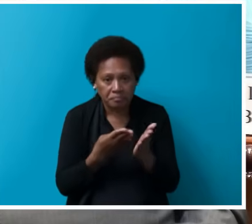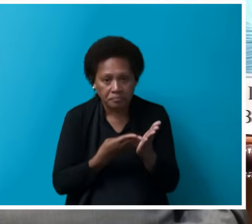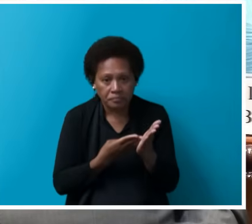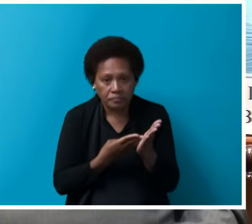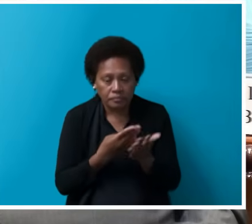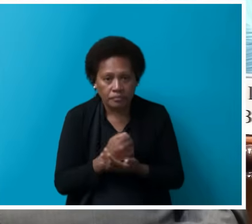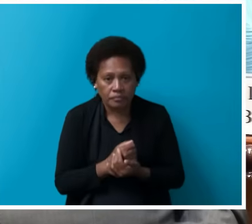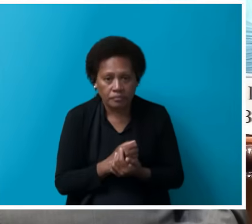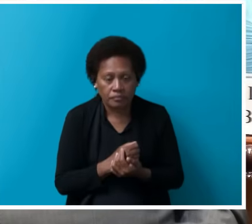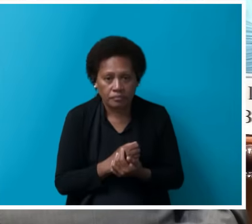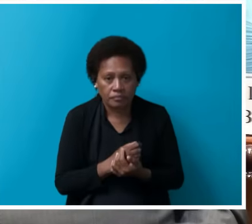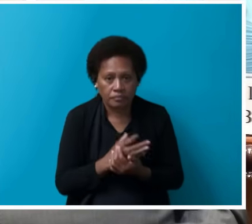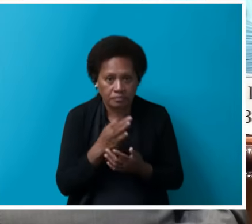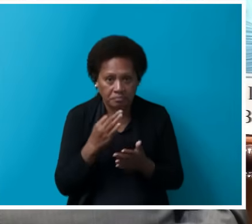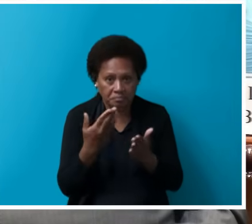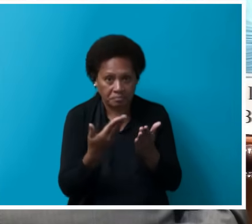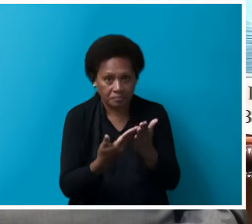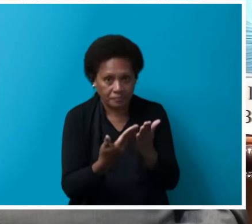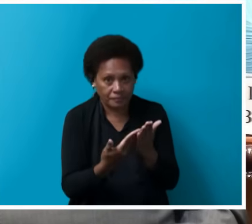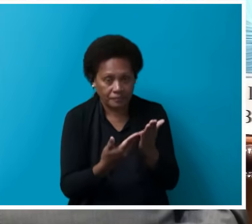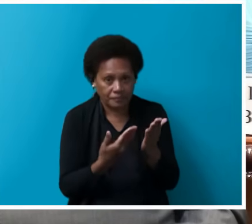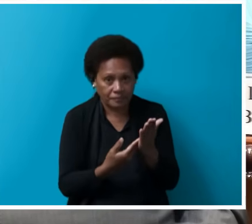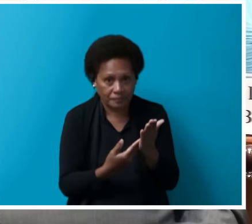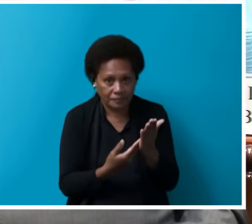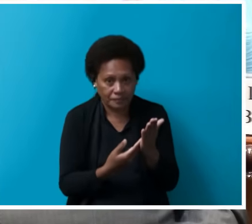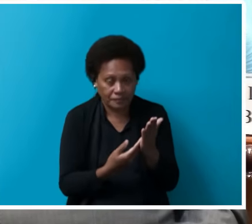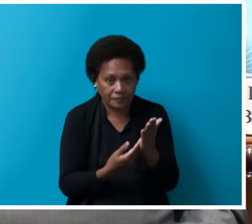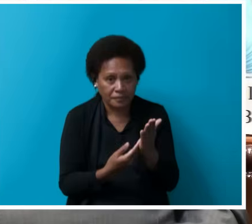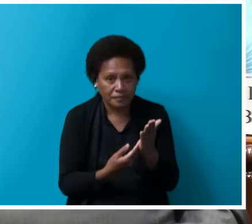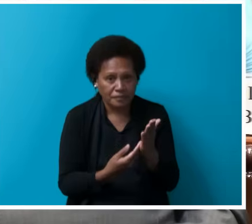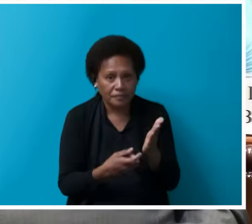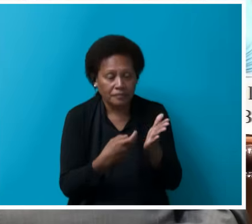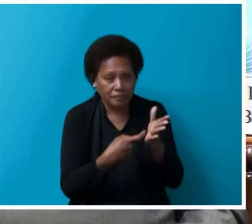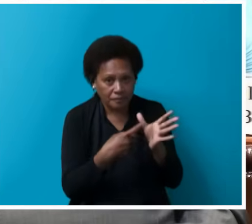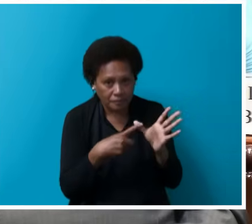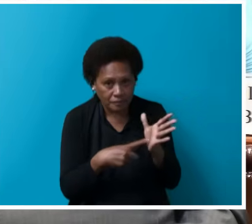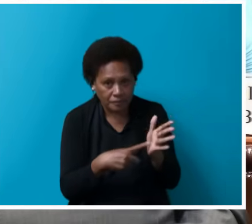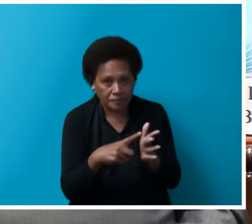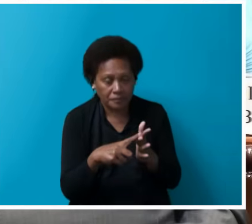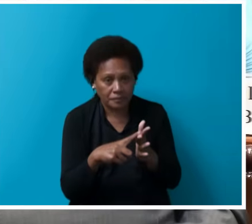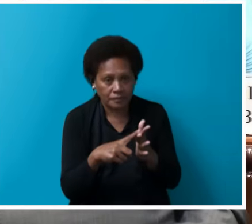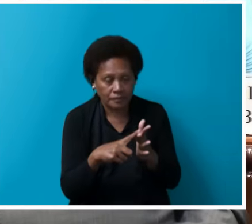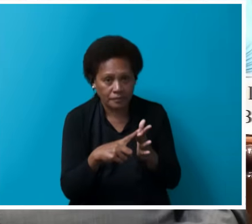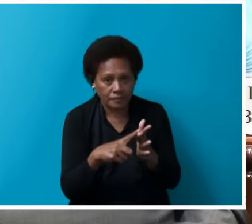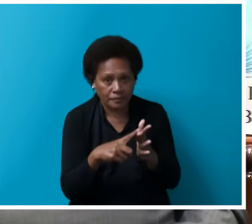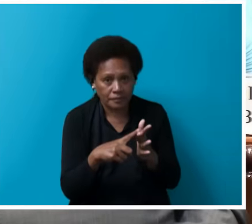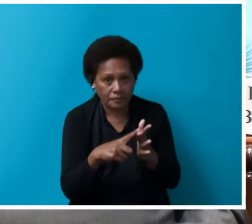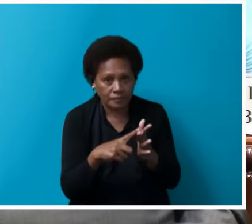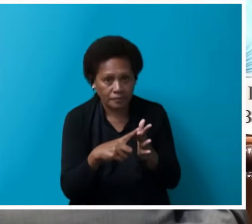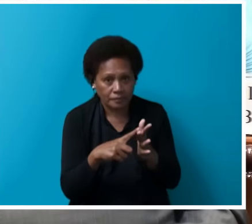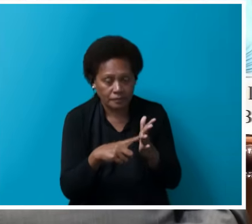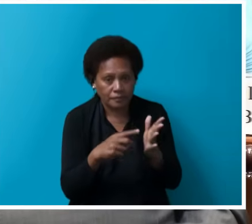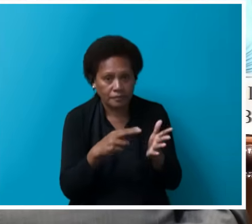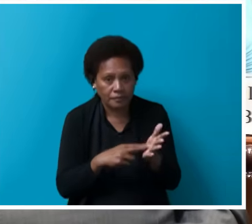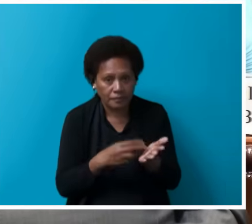when you analyze our debt to GDP ratio, when you analyze our revenue forecast, our revenue collection, our record, our economic